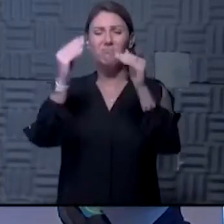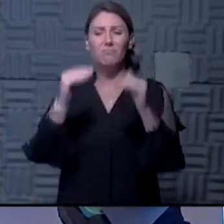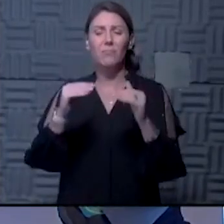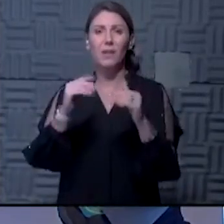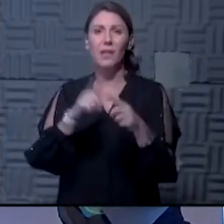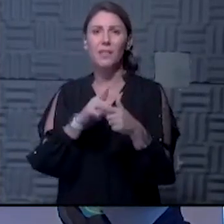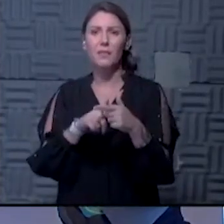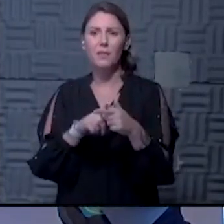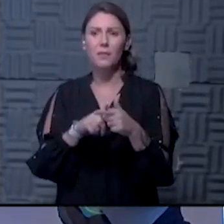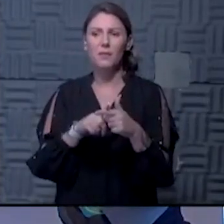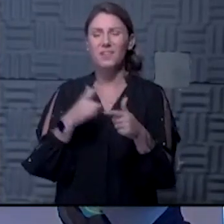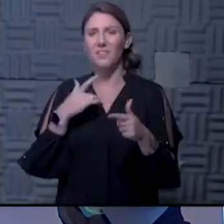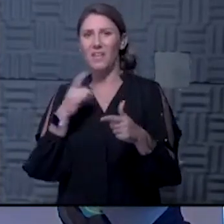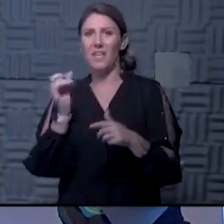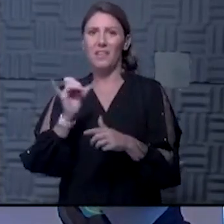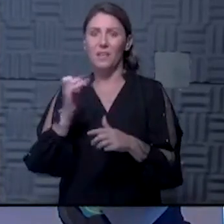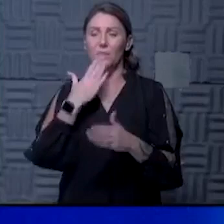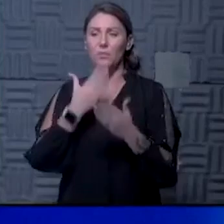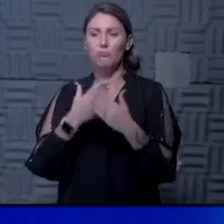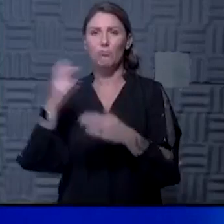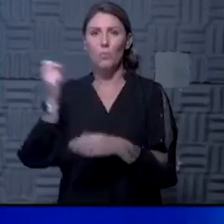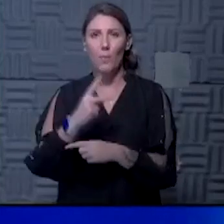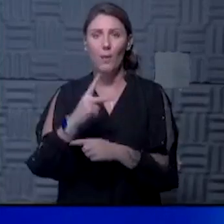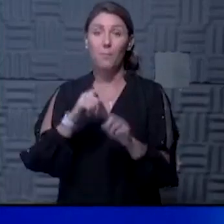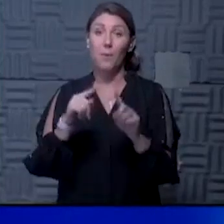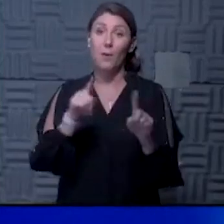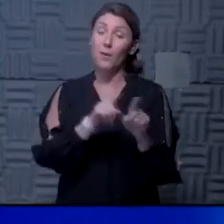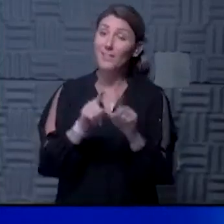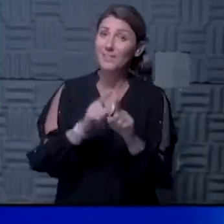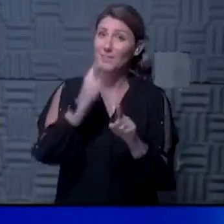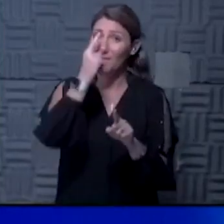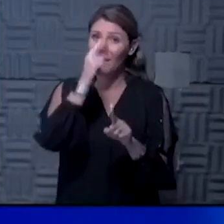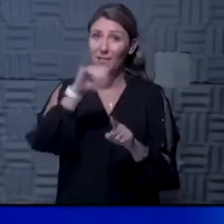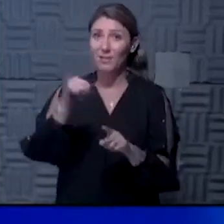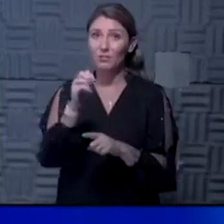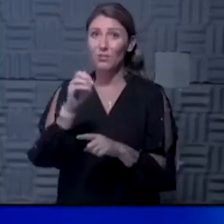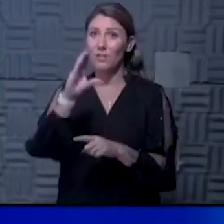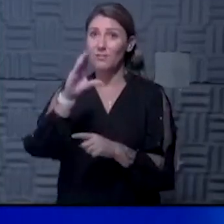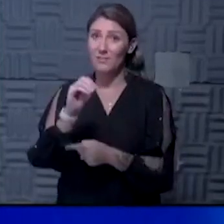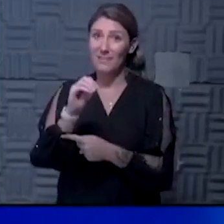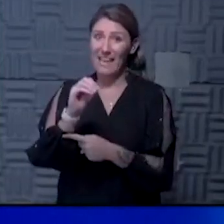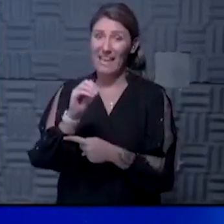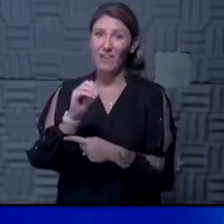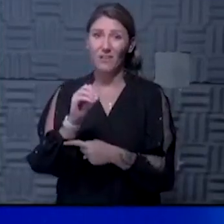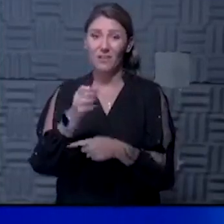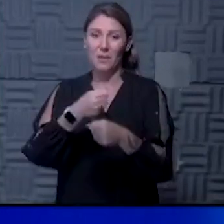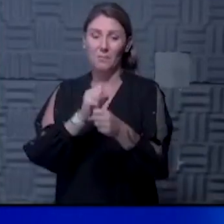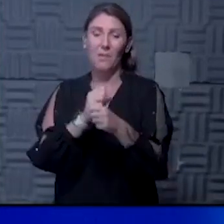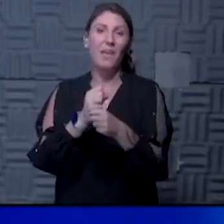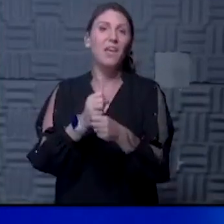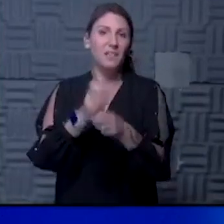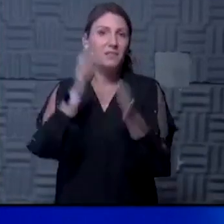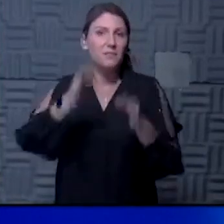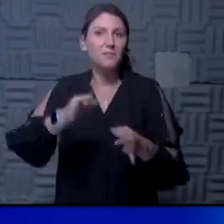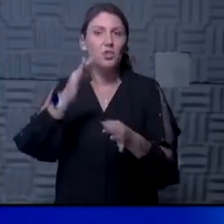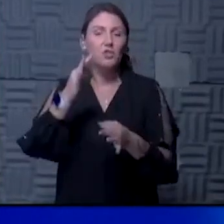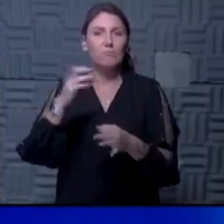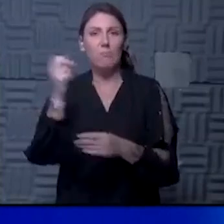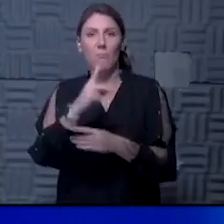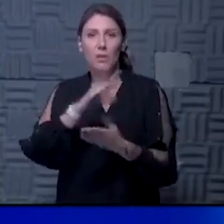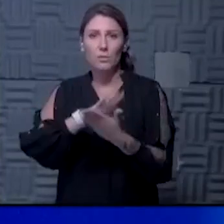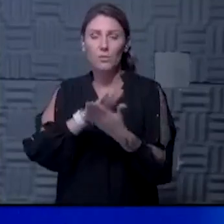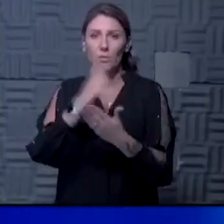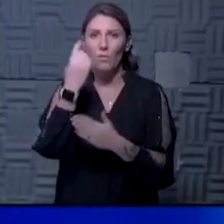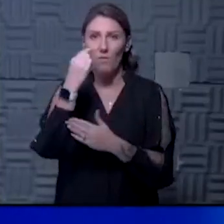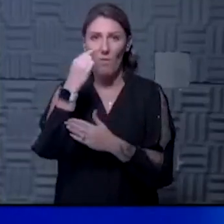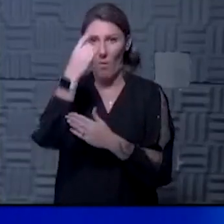little, and then they felt like it was good to go back. But I also think that Johnson County made a decision that they needed kids back in school for mental health and other reasons. So let